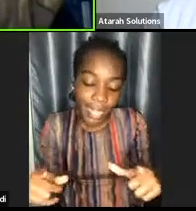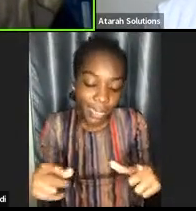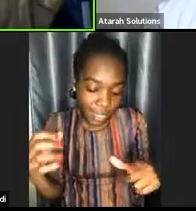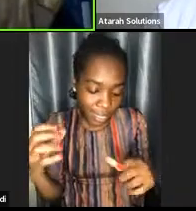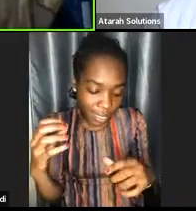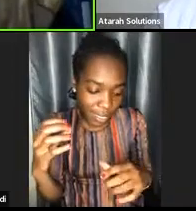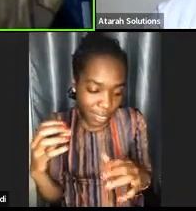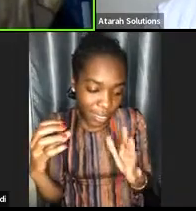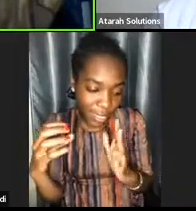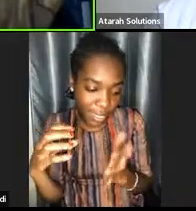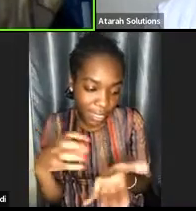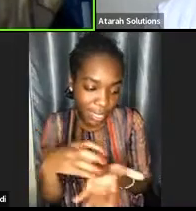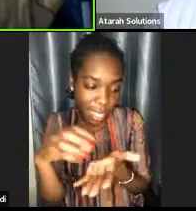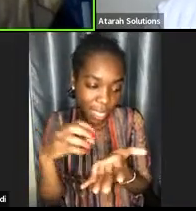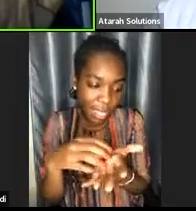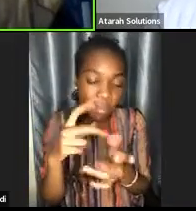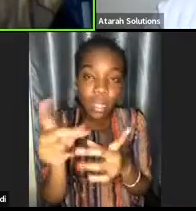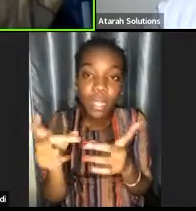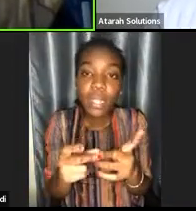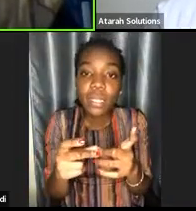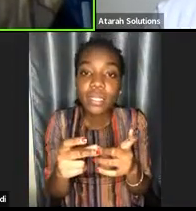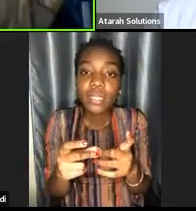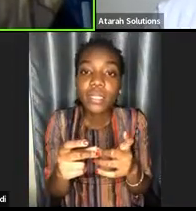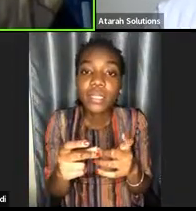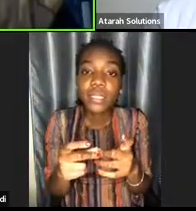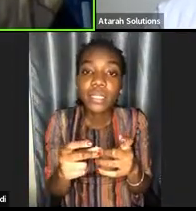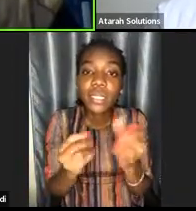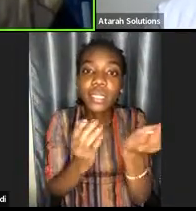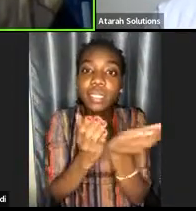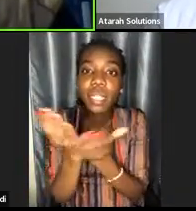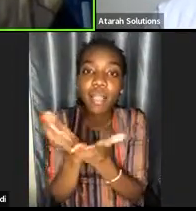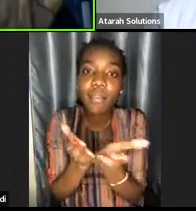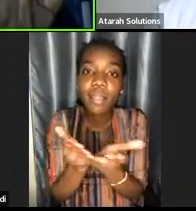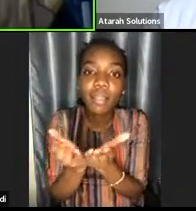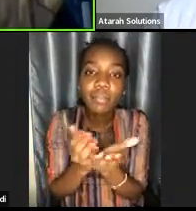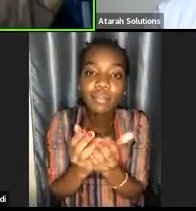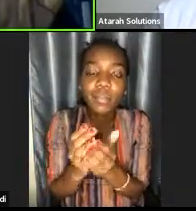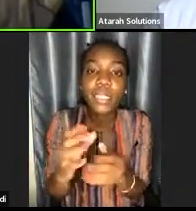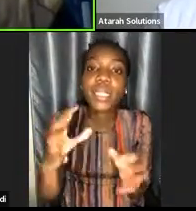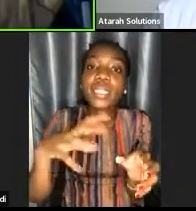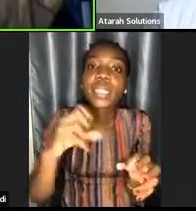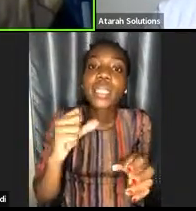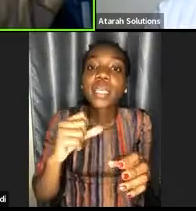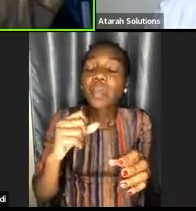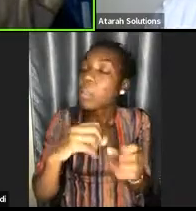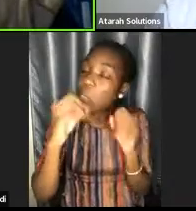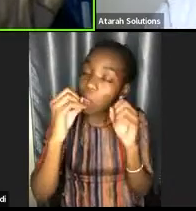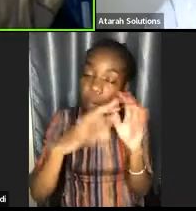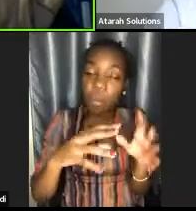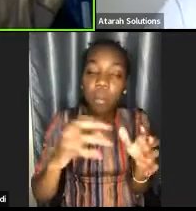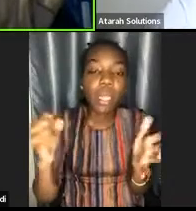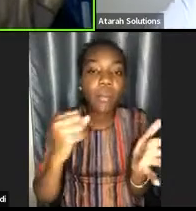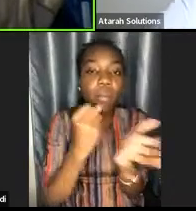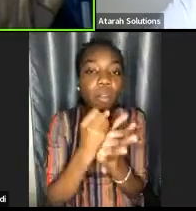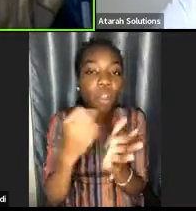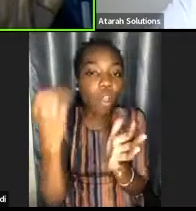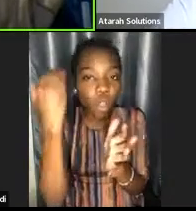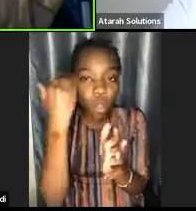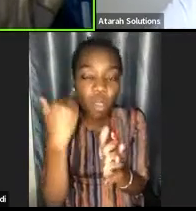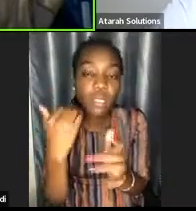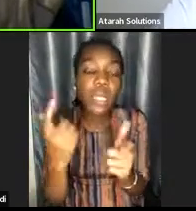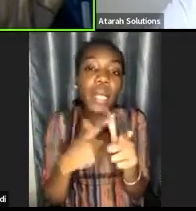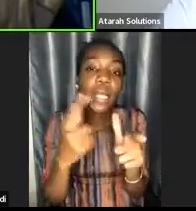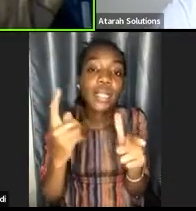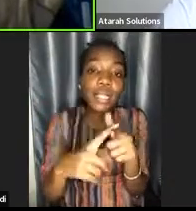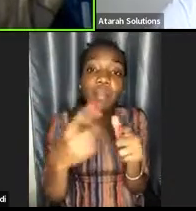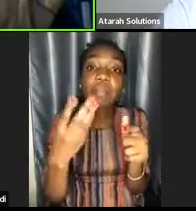house managers have taken the employers to court, and big monies have been